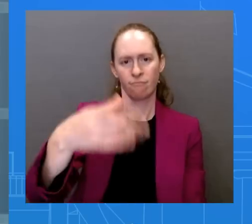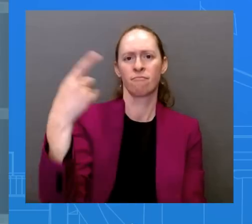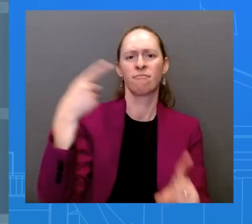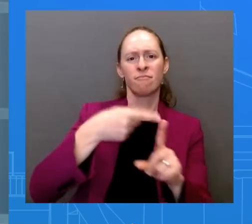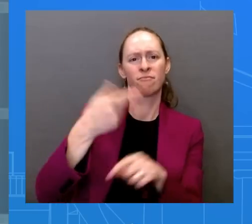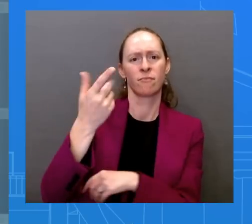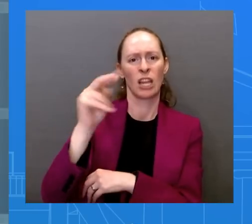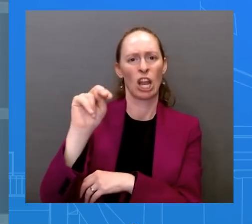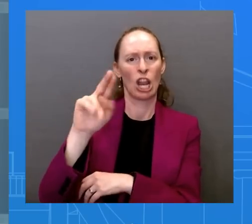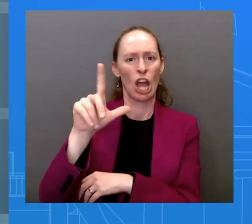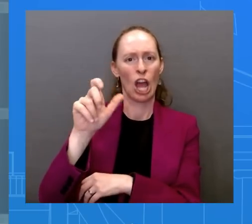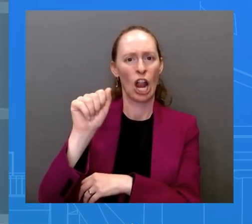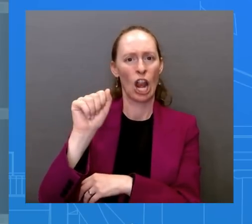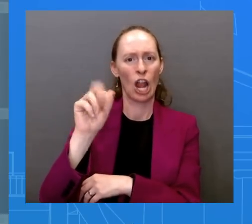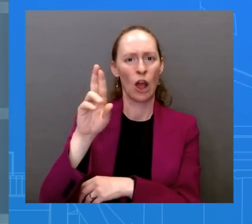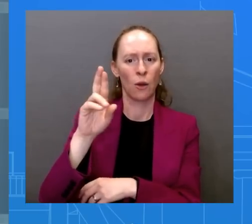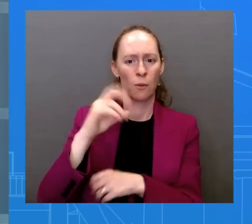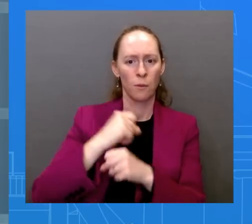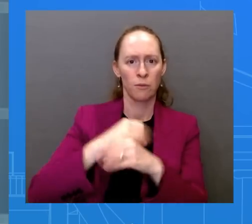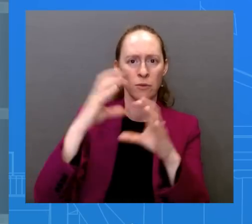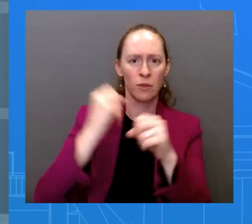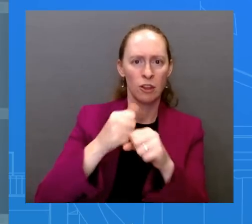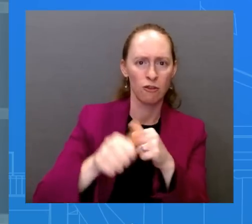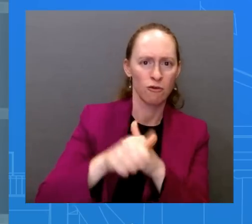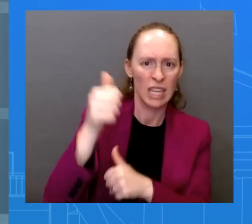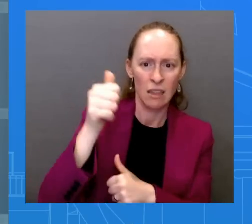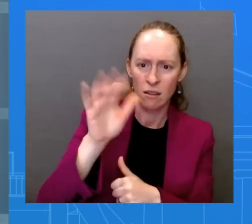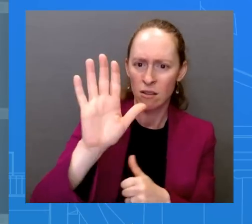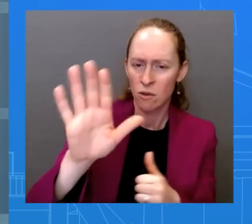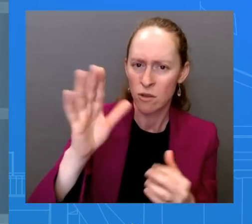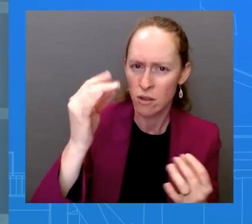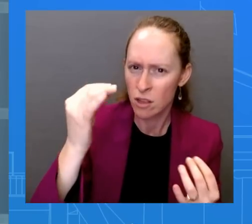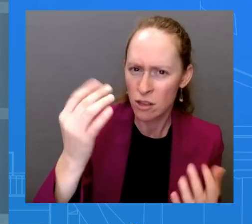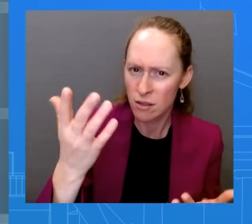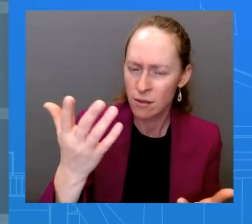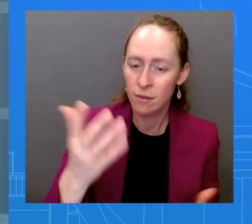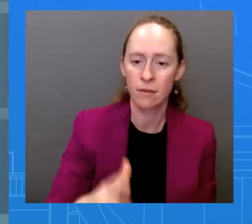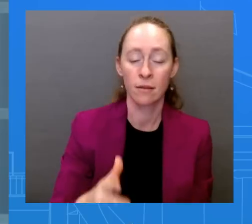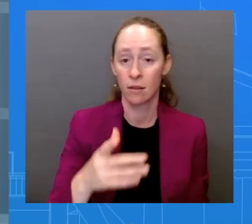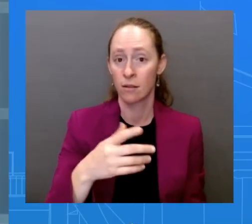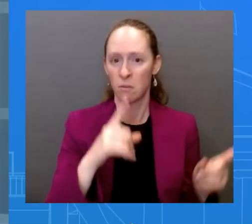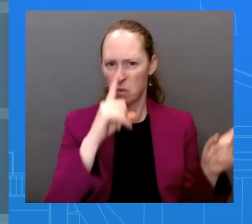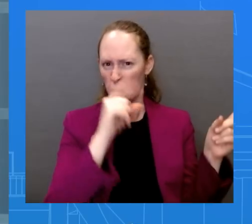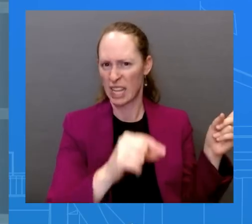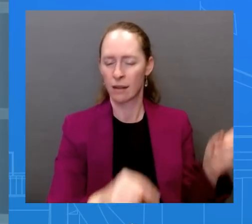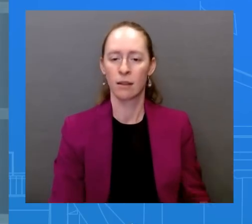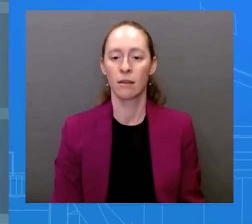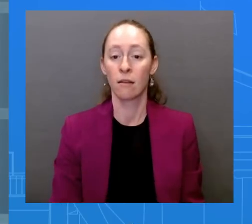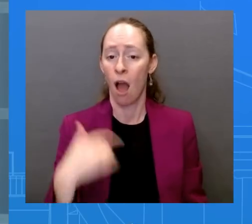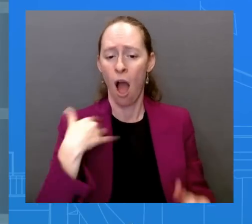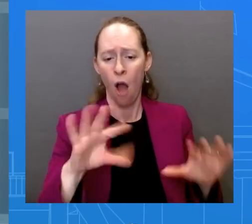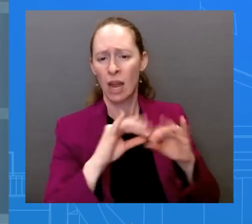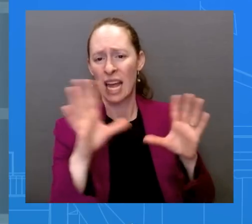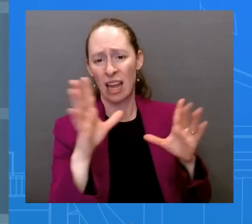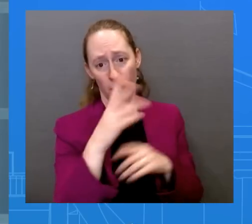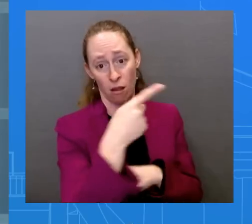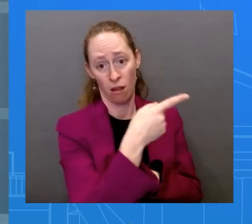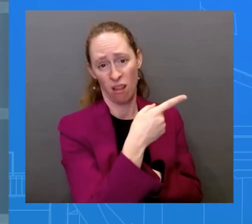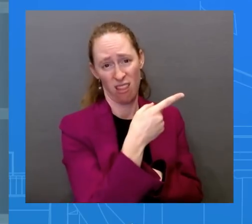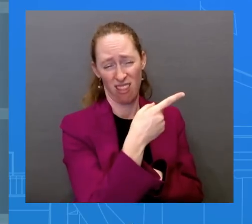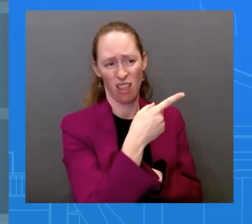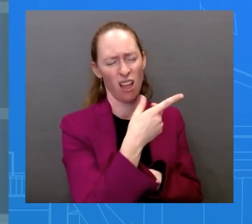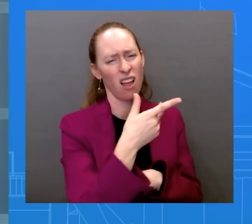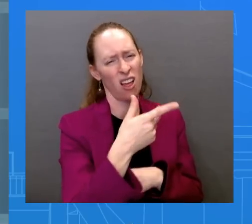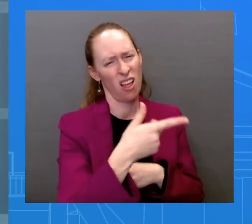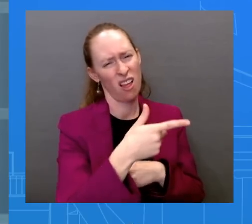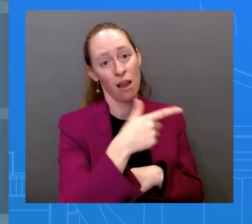this. The Putin's nuclear threat against Europe are irresponsible, and it's reckless. You've heard the president say this.